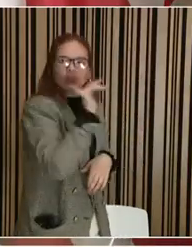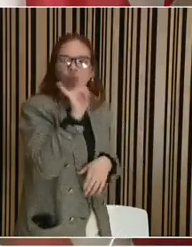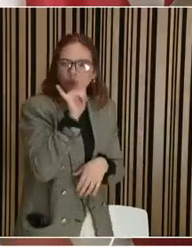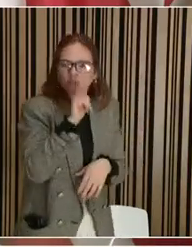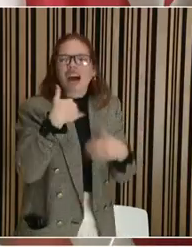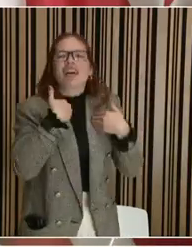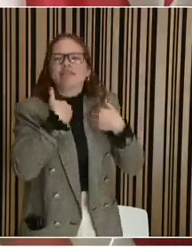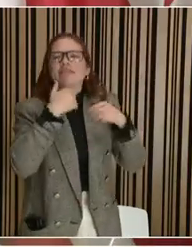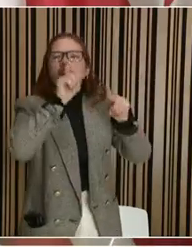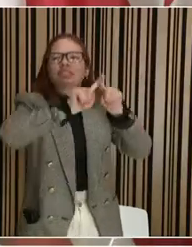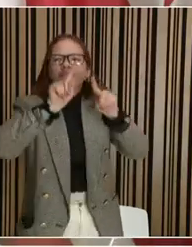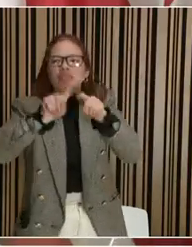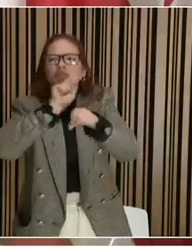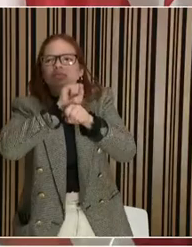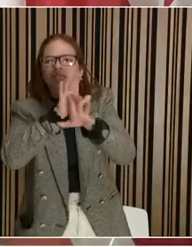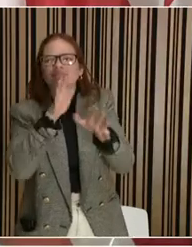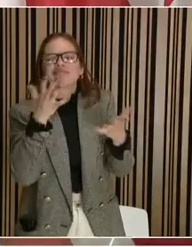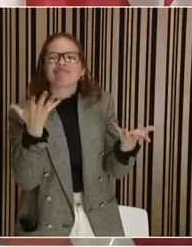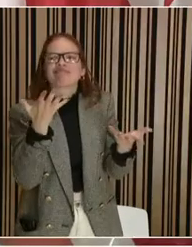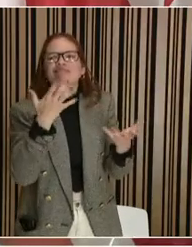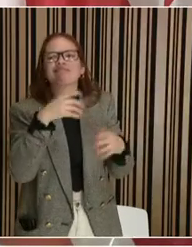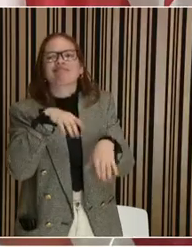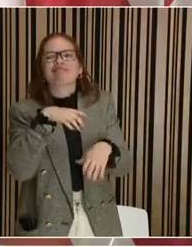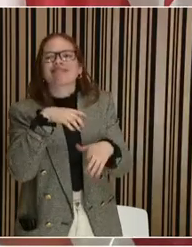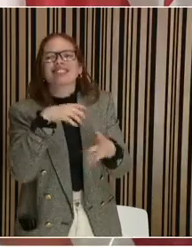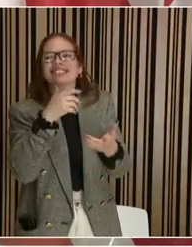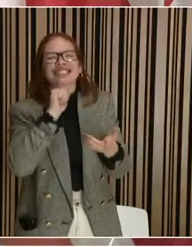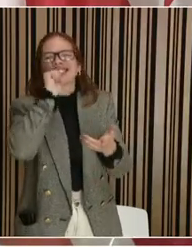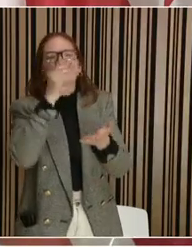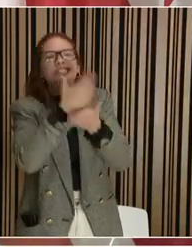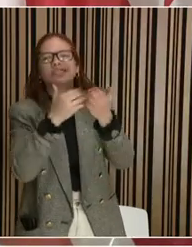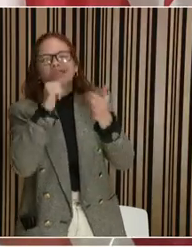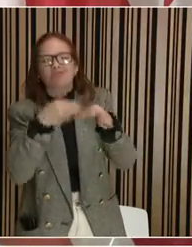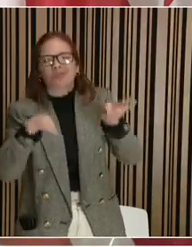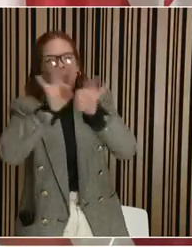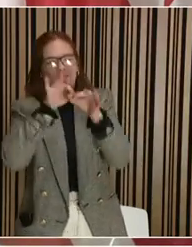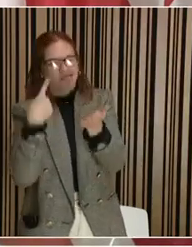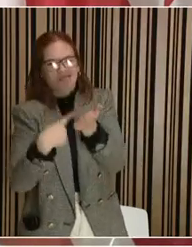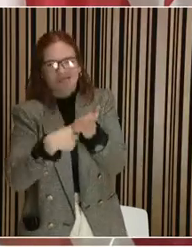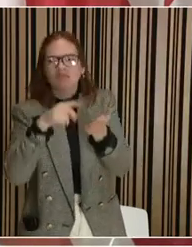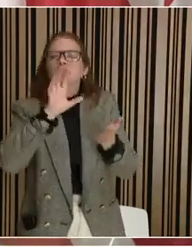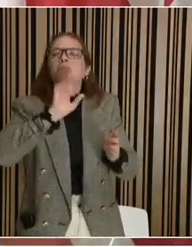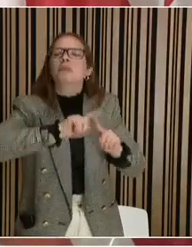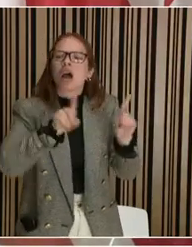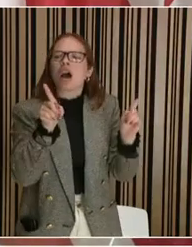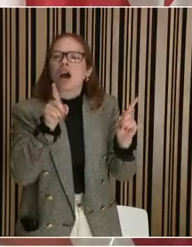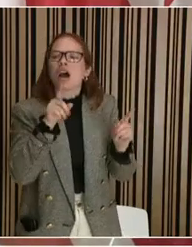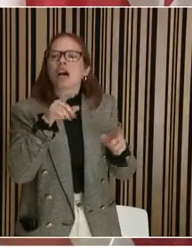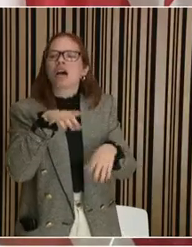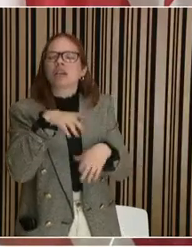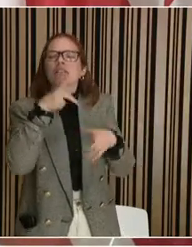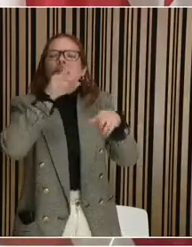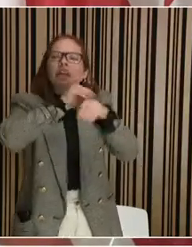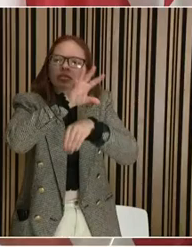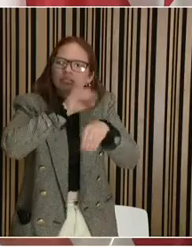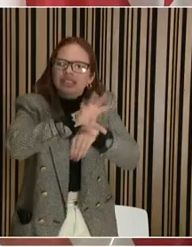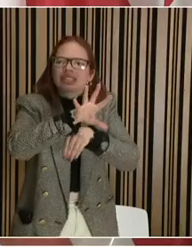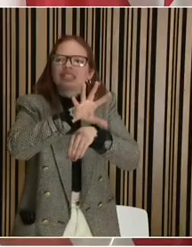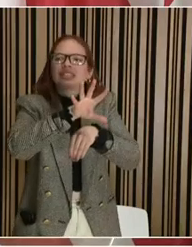as entertaining, to be brought up here, but that's what we do. But we offer advice. We're also the prime liaison for